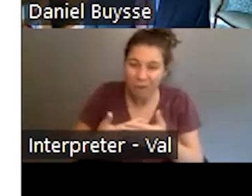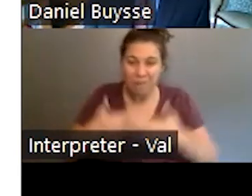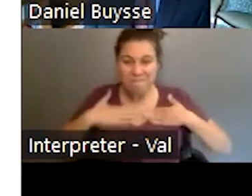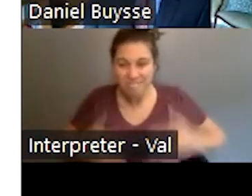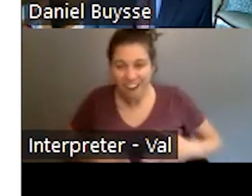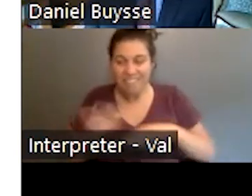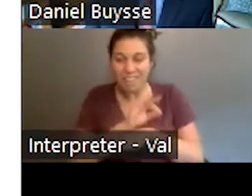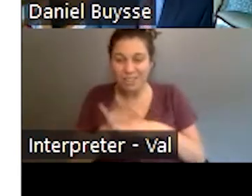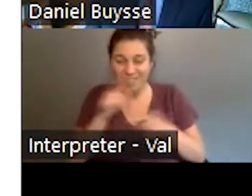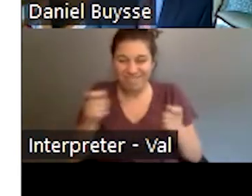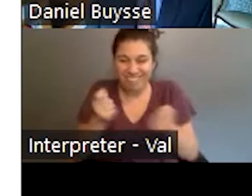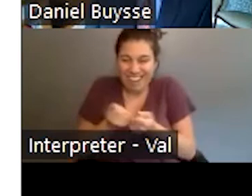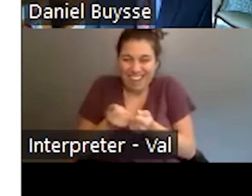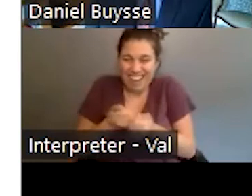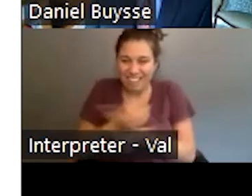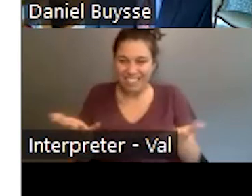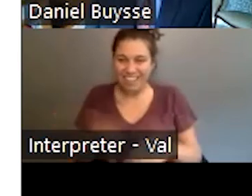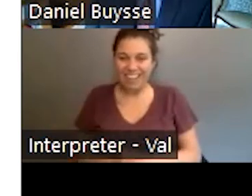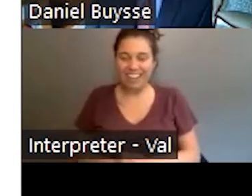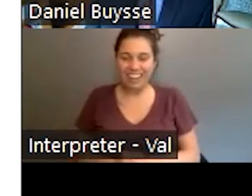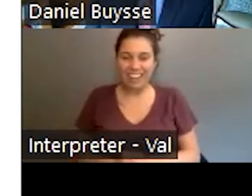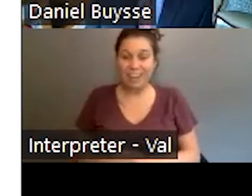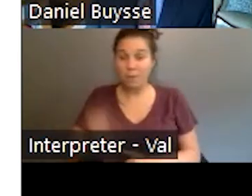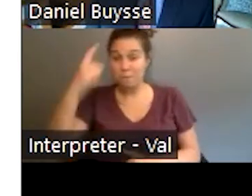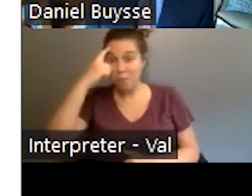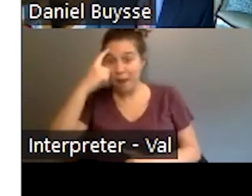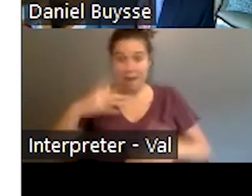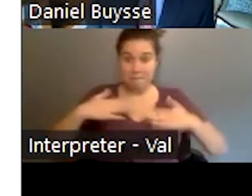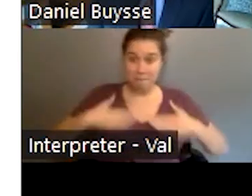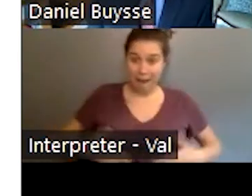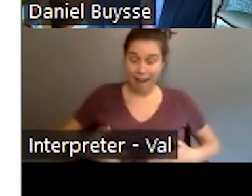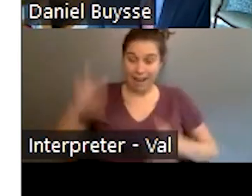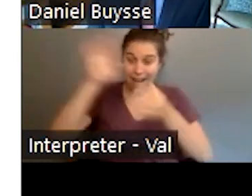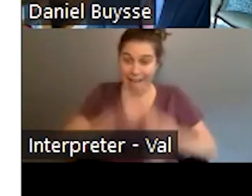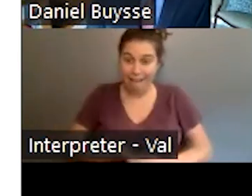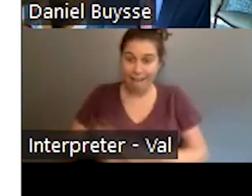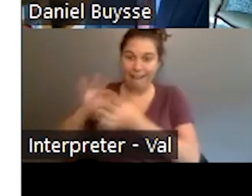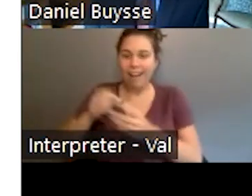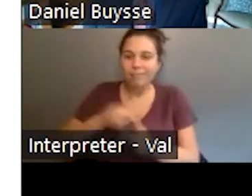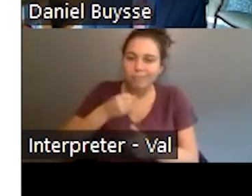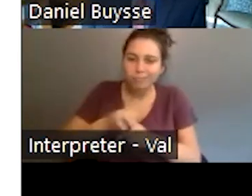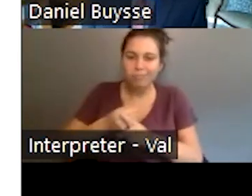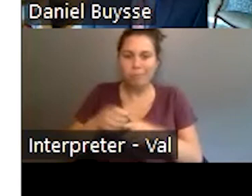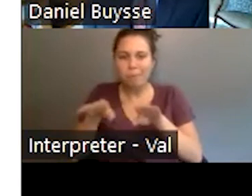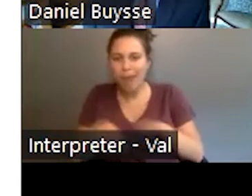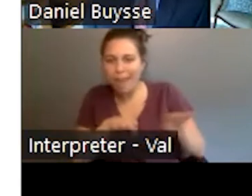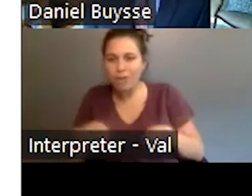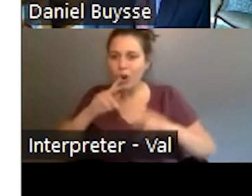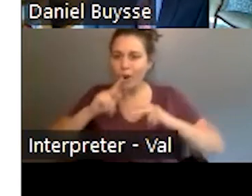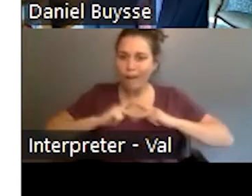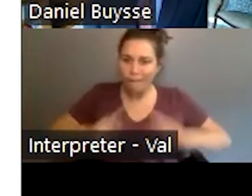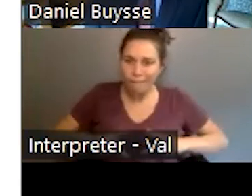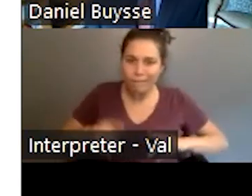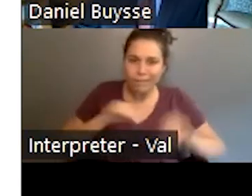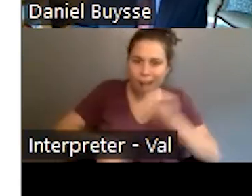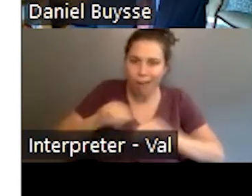functions. And our brain and our body together result in physiology, behavior, and performance,